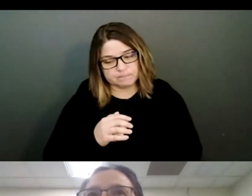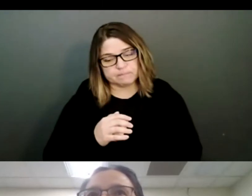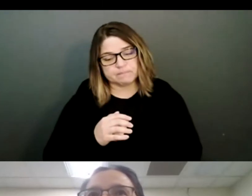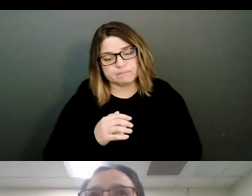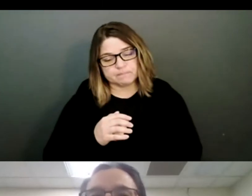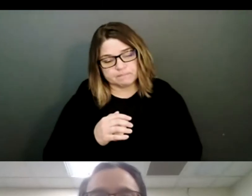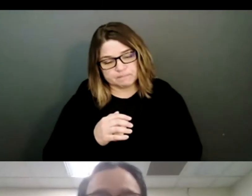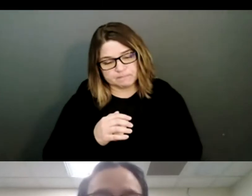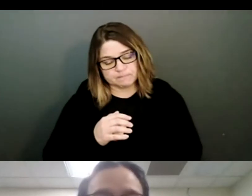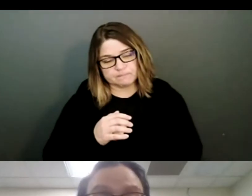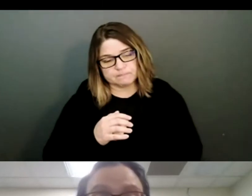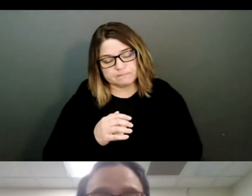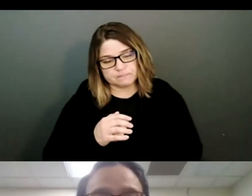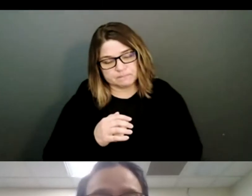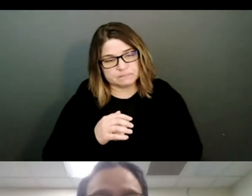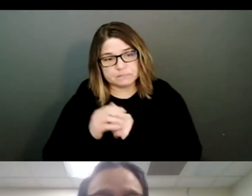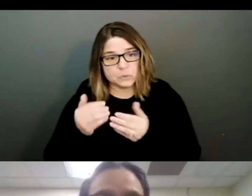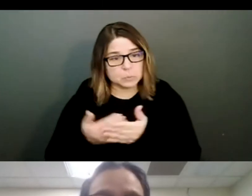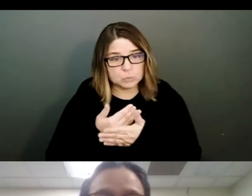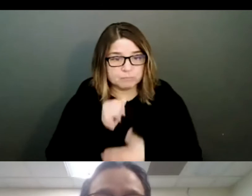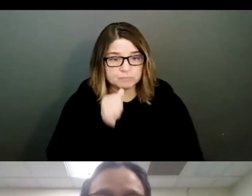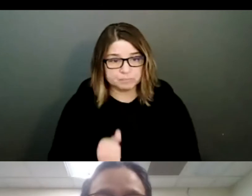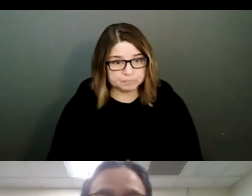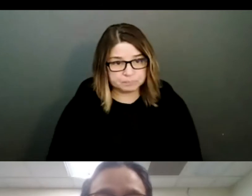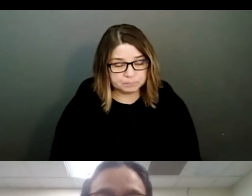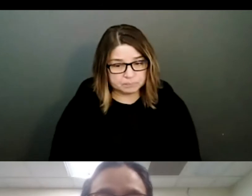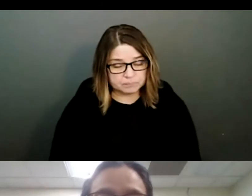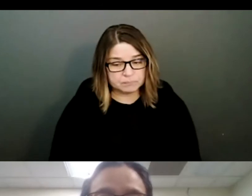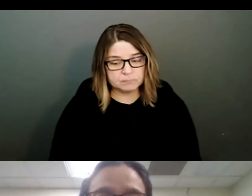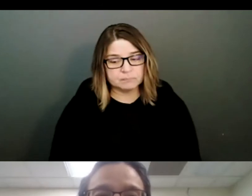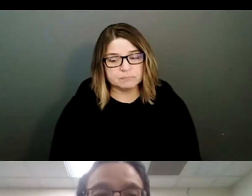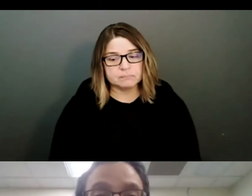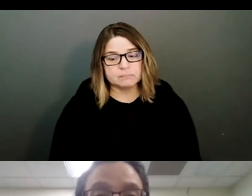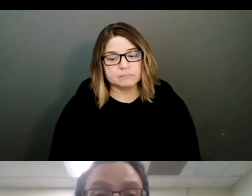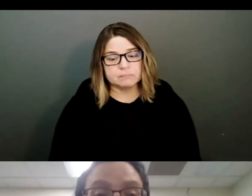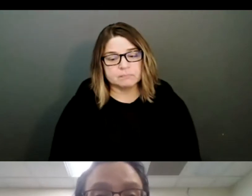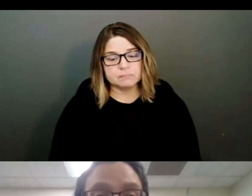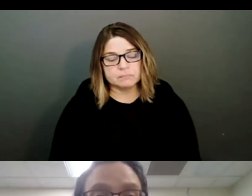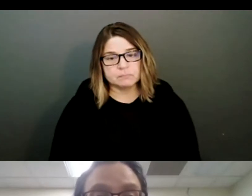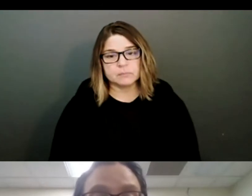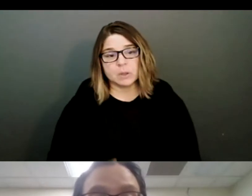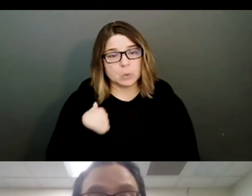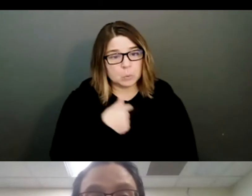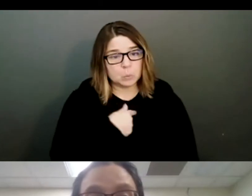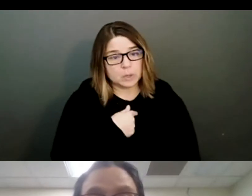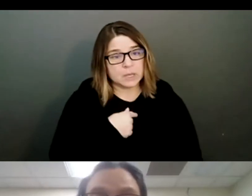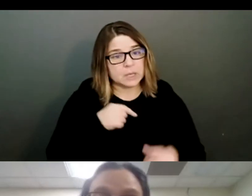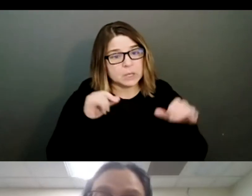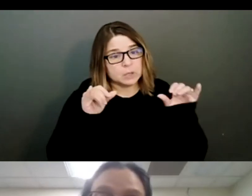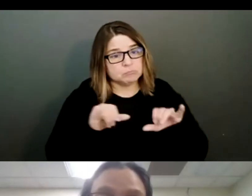it's not something new, but it's something that we would always do.